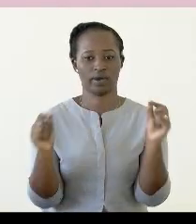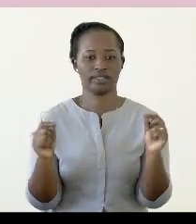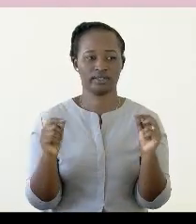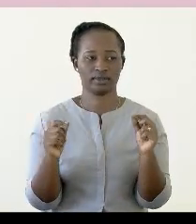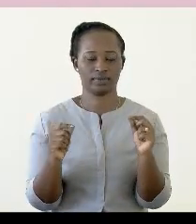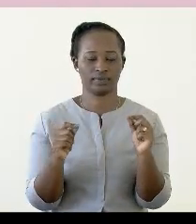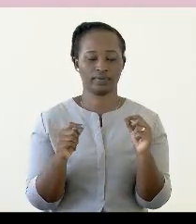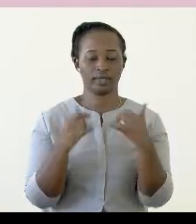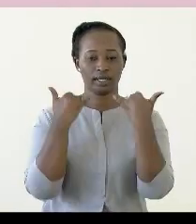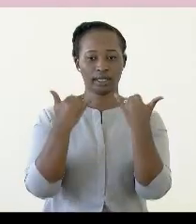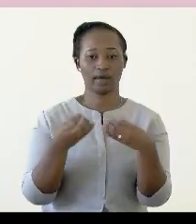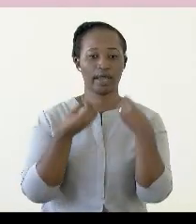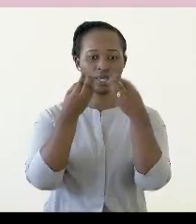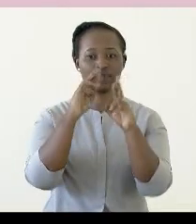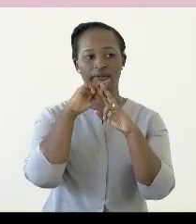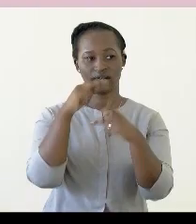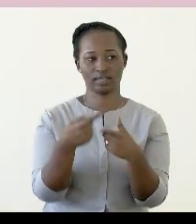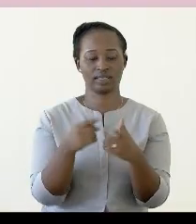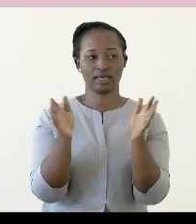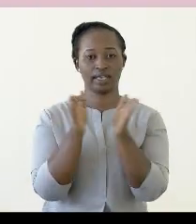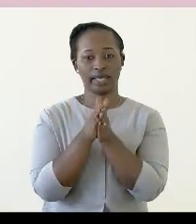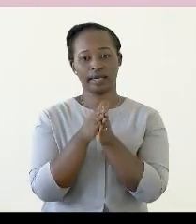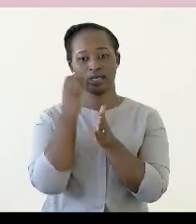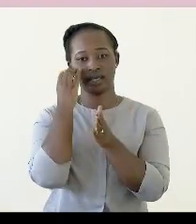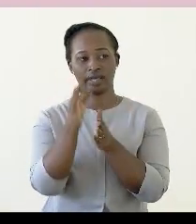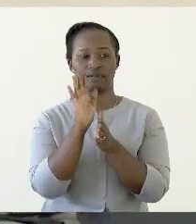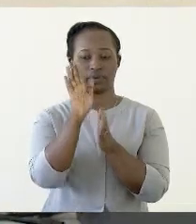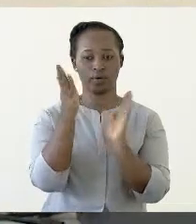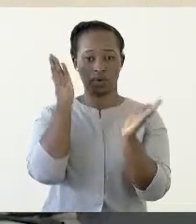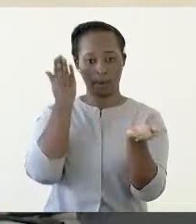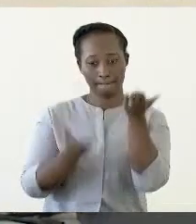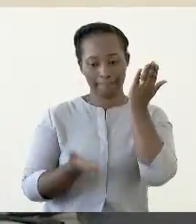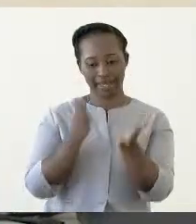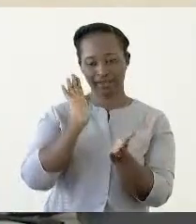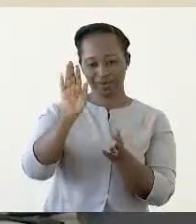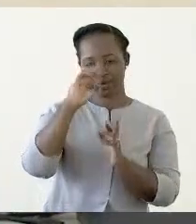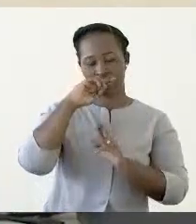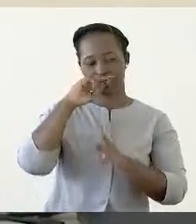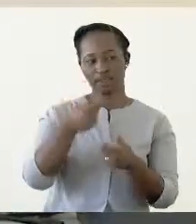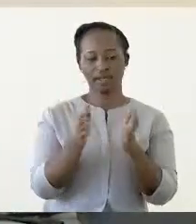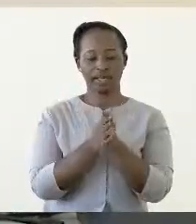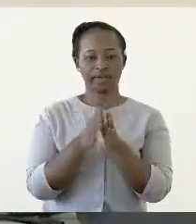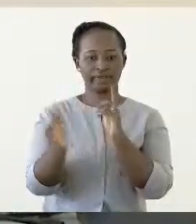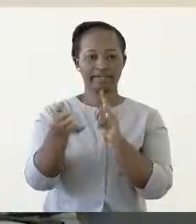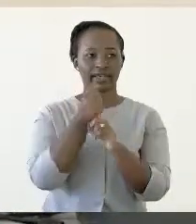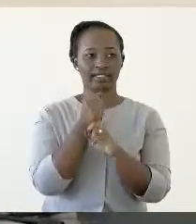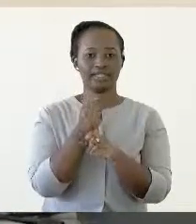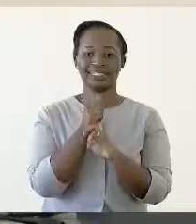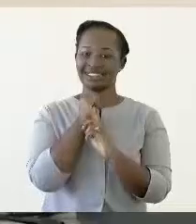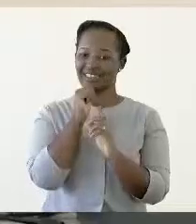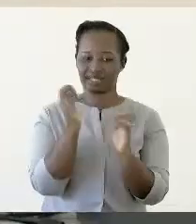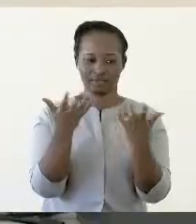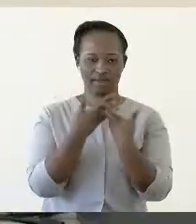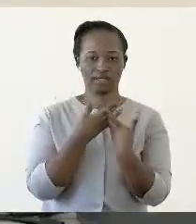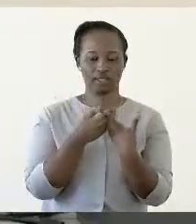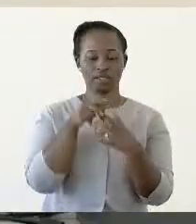terms. So let me give you the answers. And if you compare to what you have suggested and find that it doesn't match, you